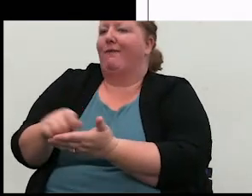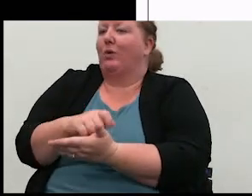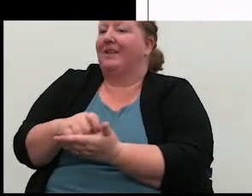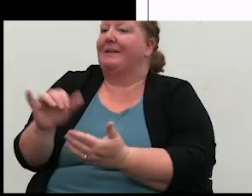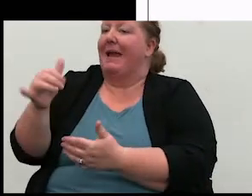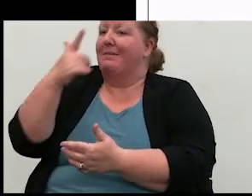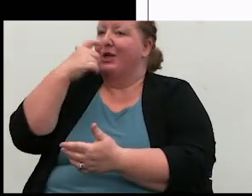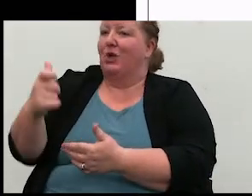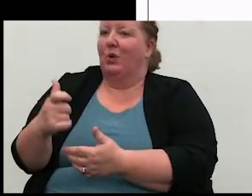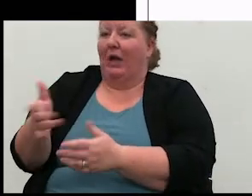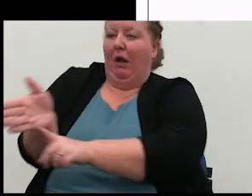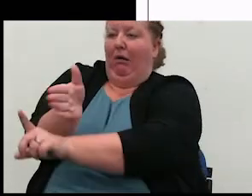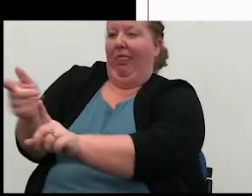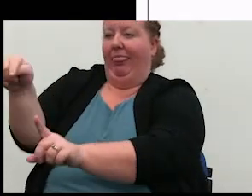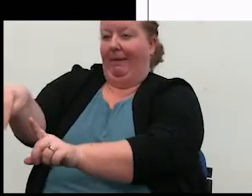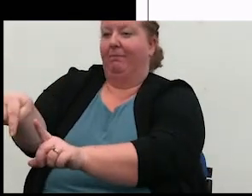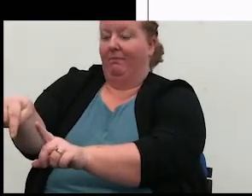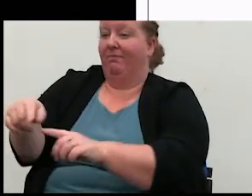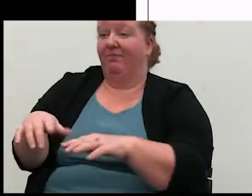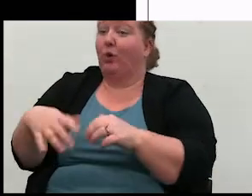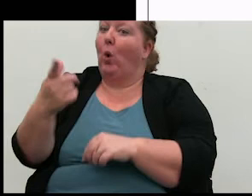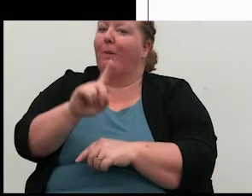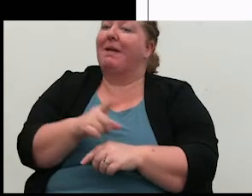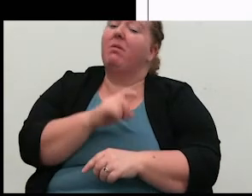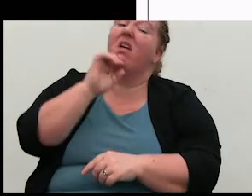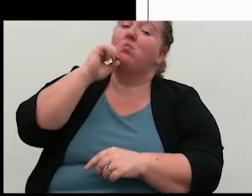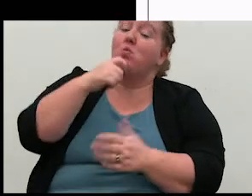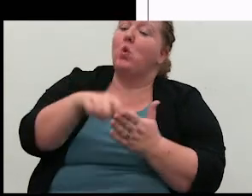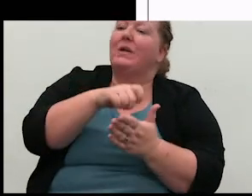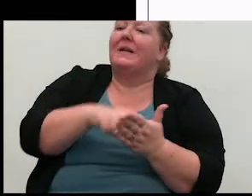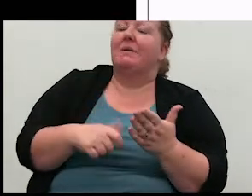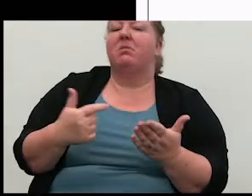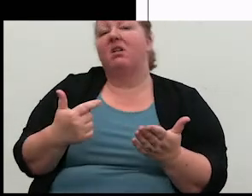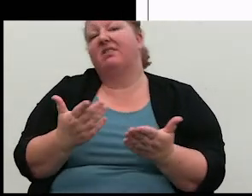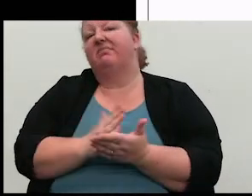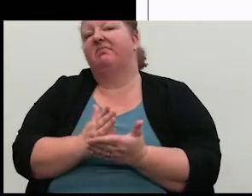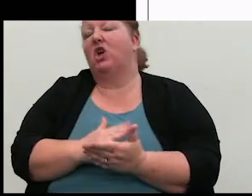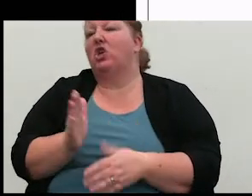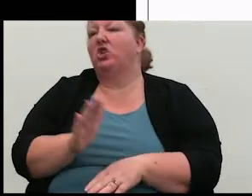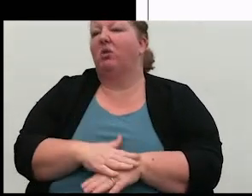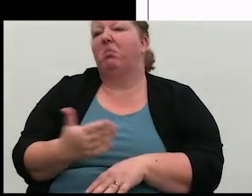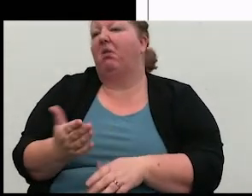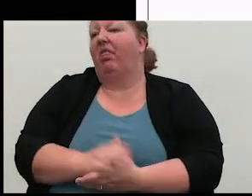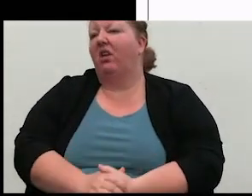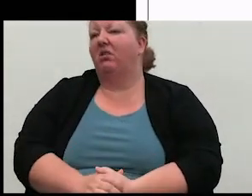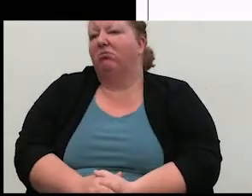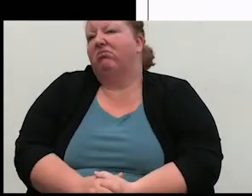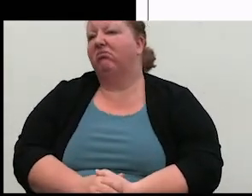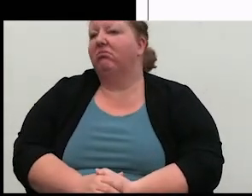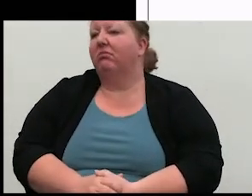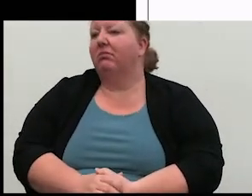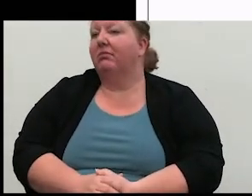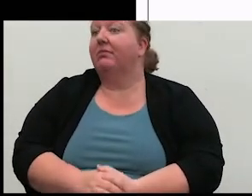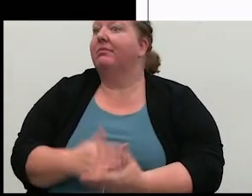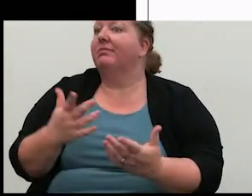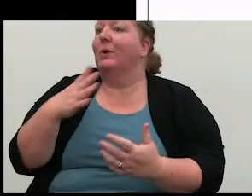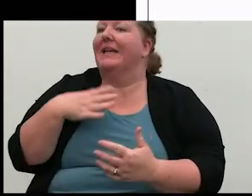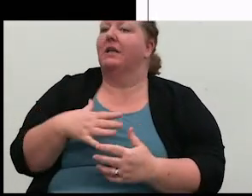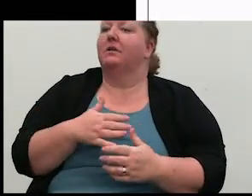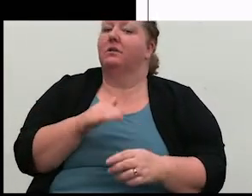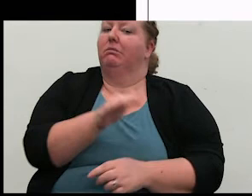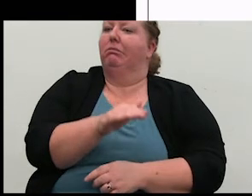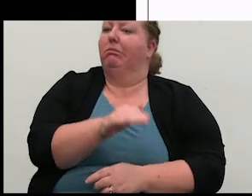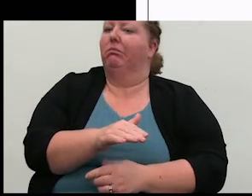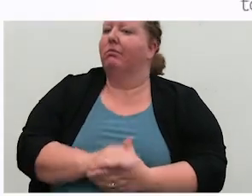win over, and the people that would vote for you, but they're not sure they can be bothered to get out and actually do it. So you need to give them a little